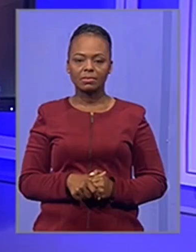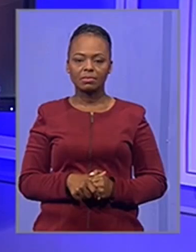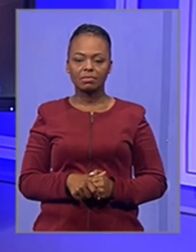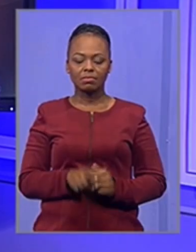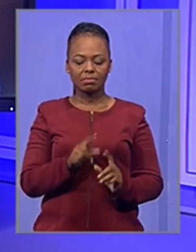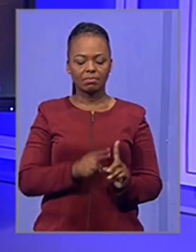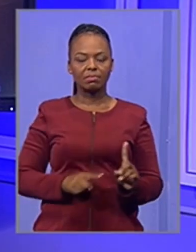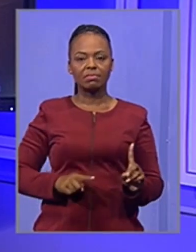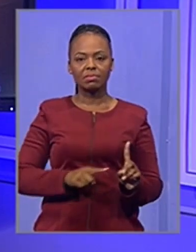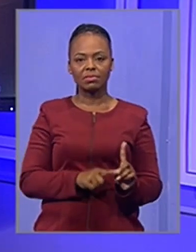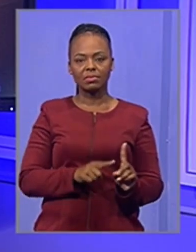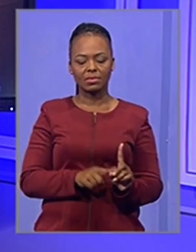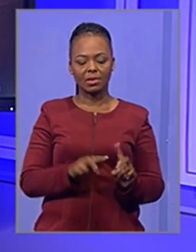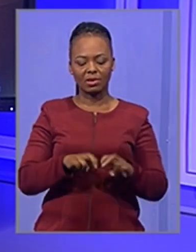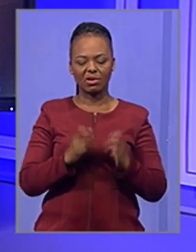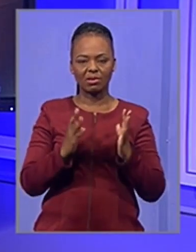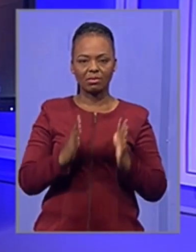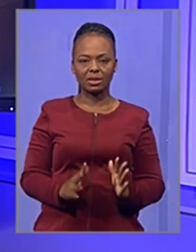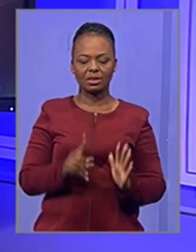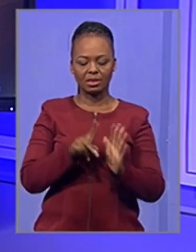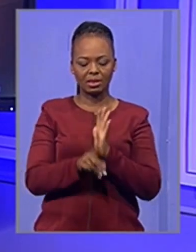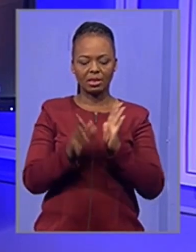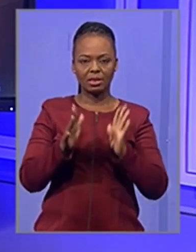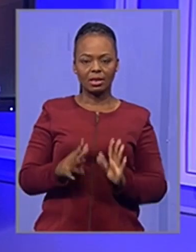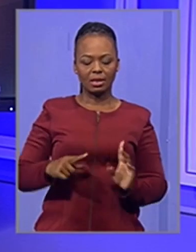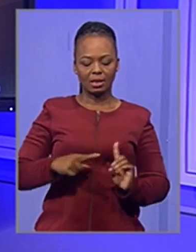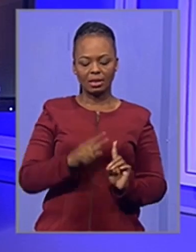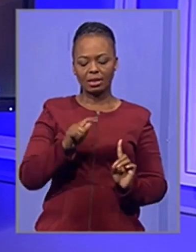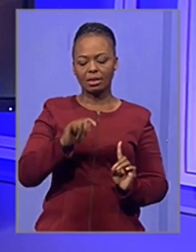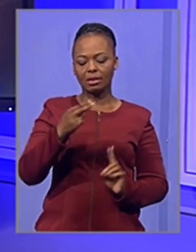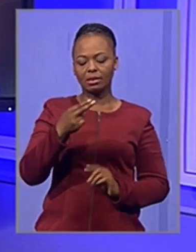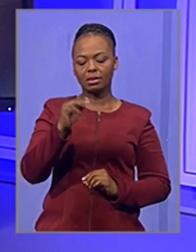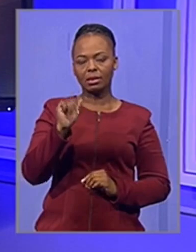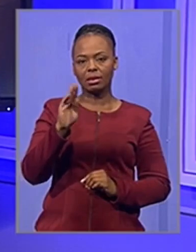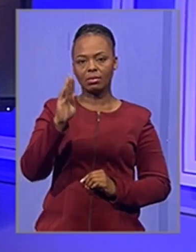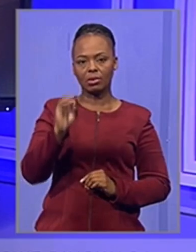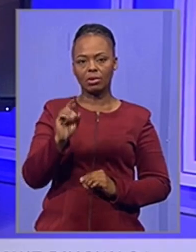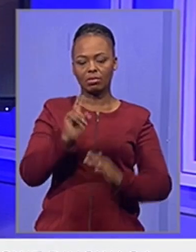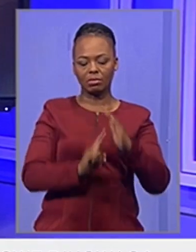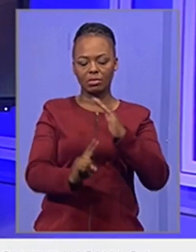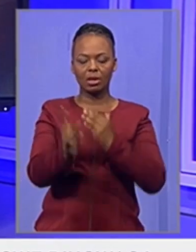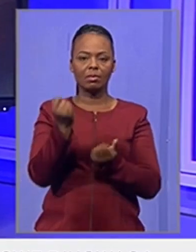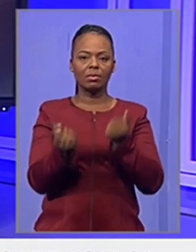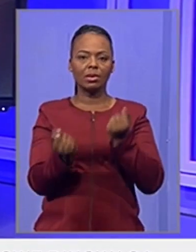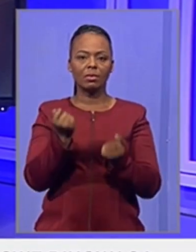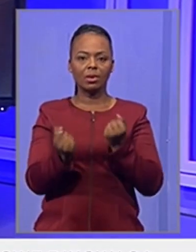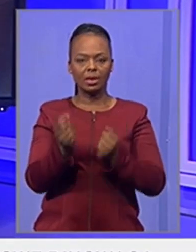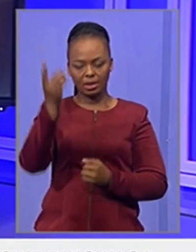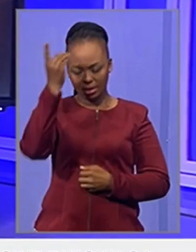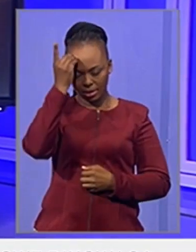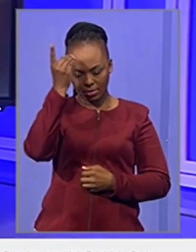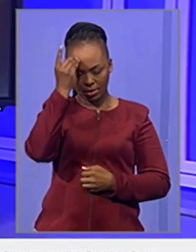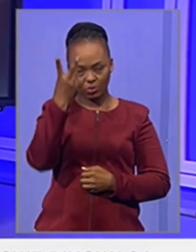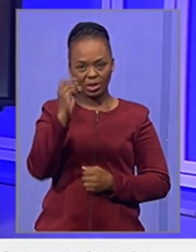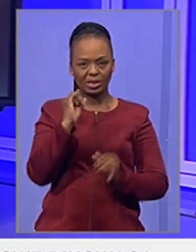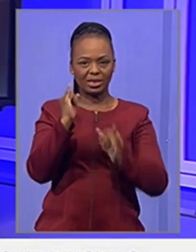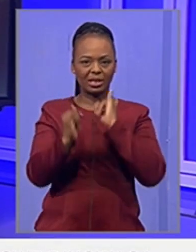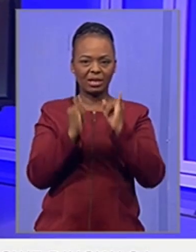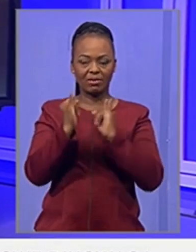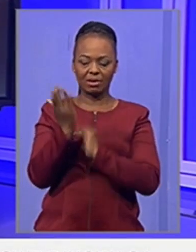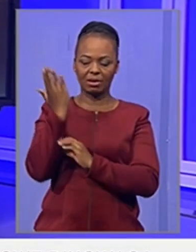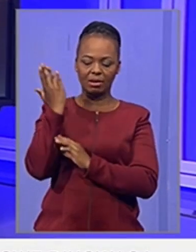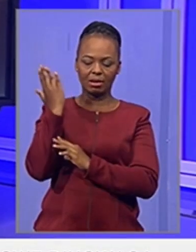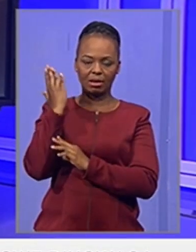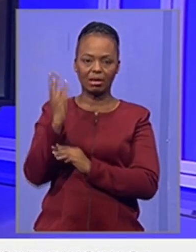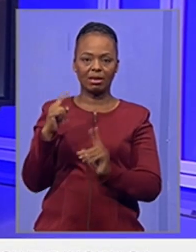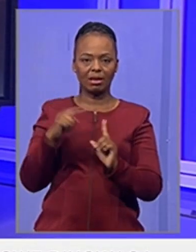Molai yo gape e leng meteledi Ditaba o tlhageletse lekgetlo la ntlha kwa kgotlatshekelo ya magistrata wa Durban ka 2011. O ne